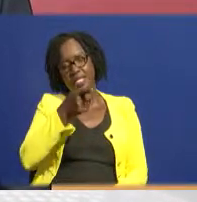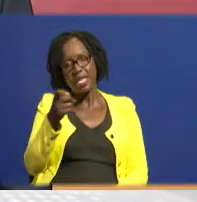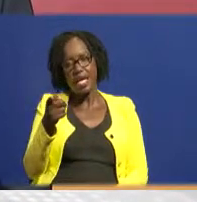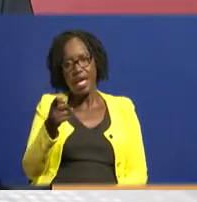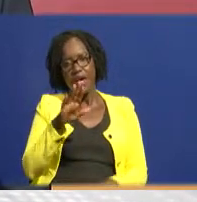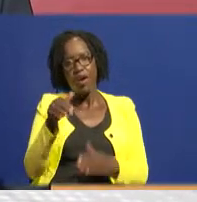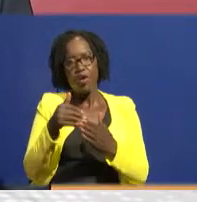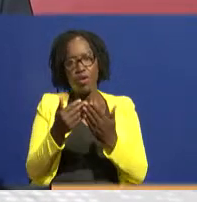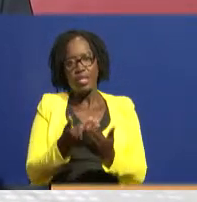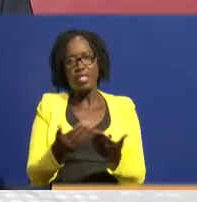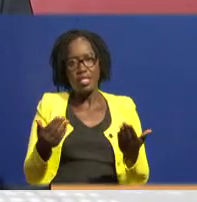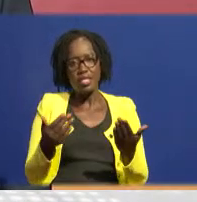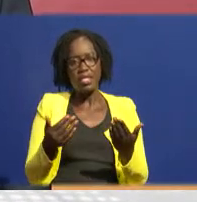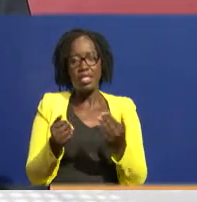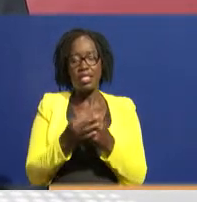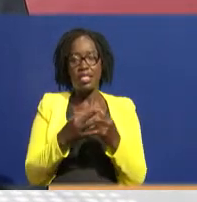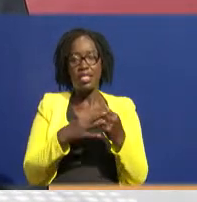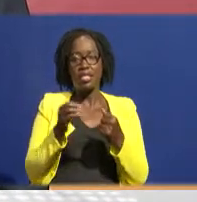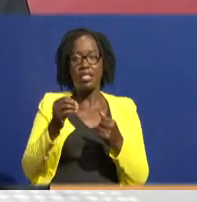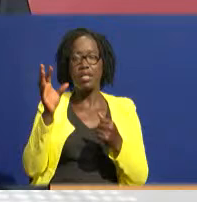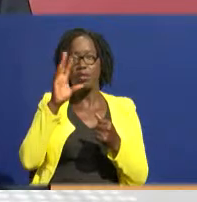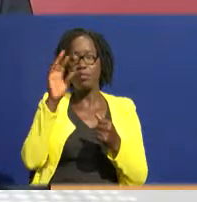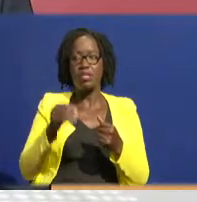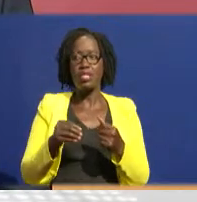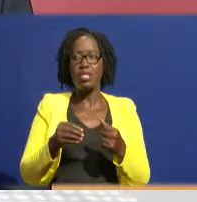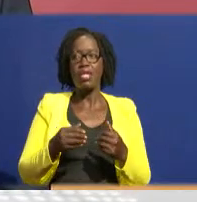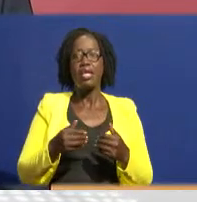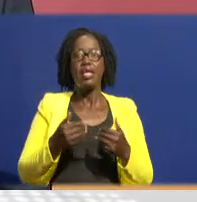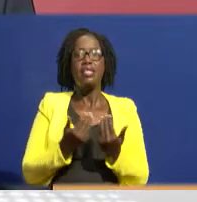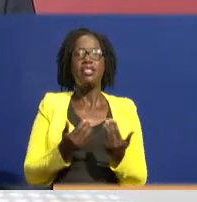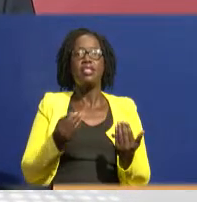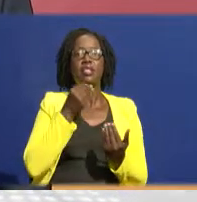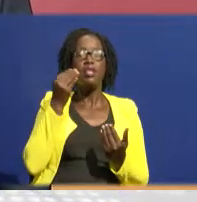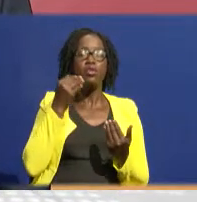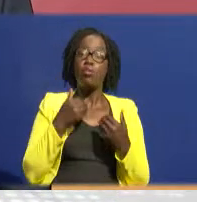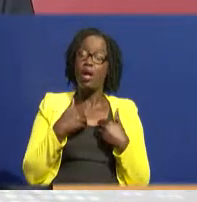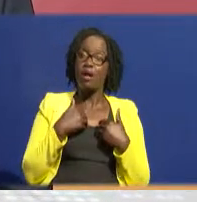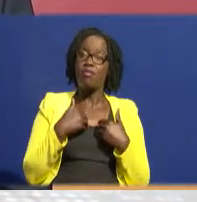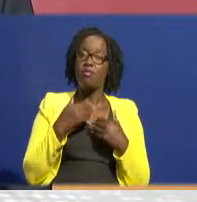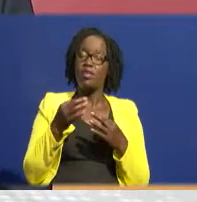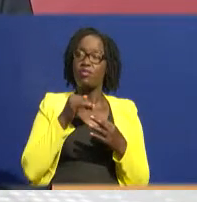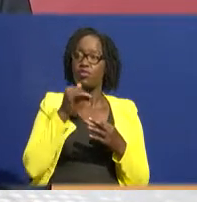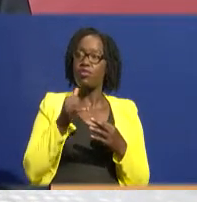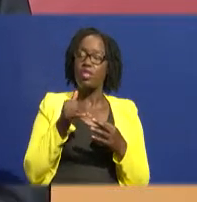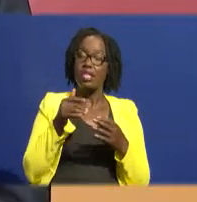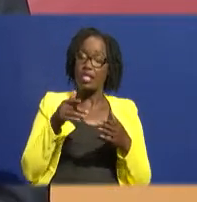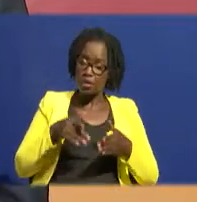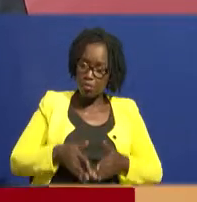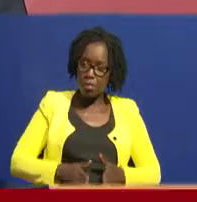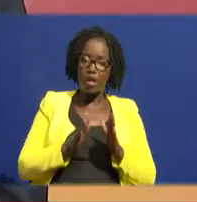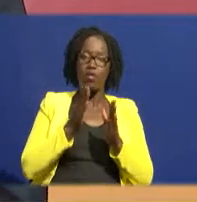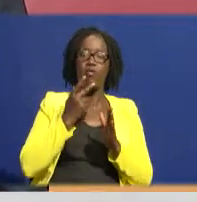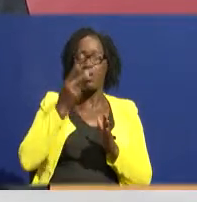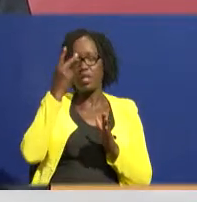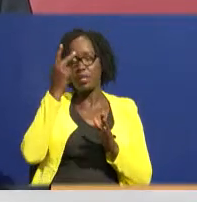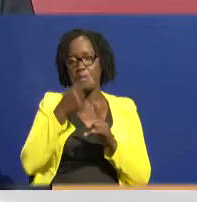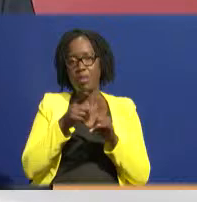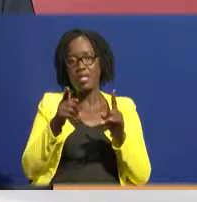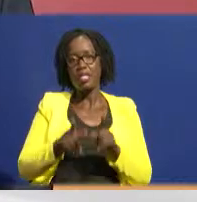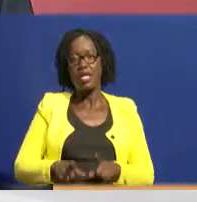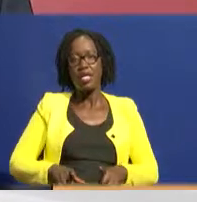these children, 80% has their children at home, even if not the biological parent, but they're living with